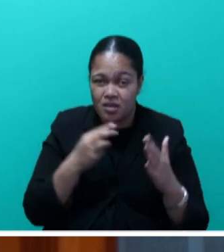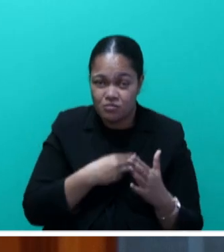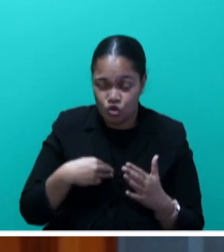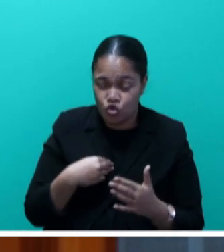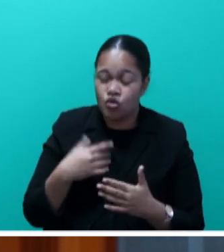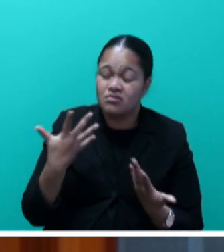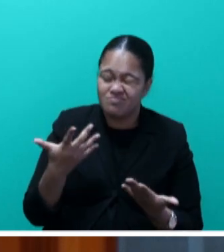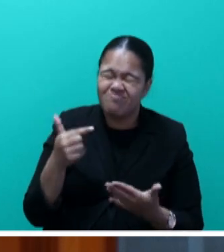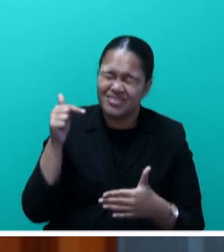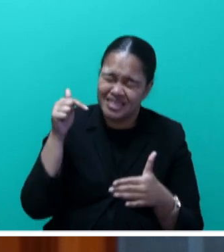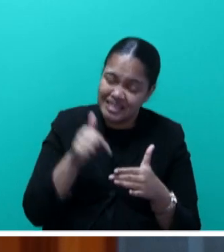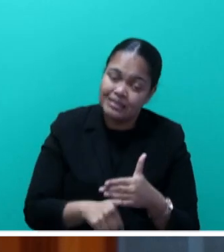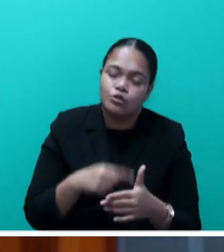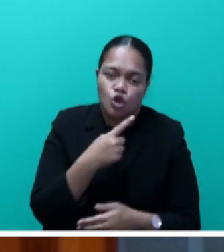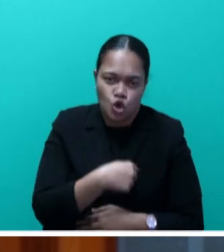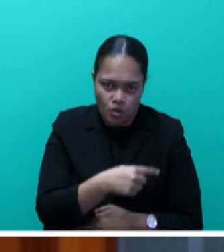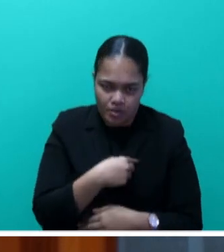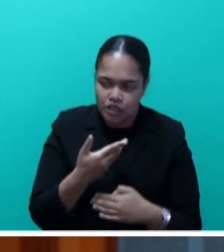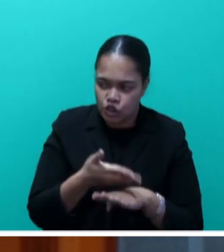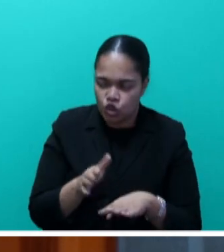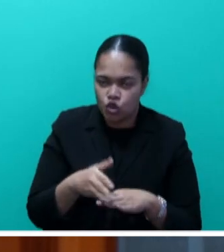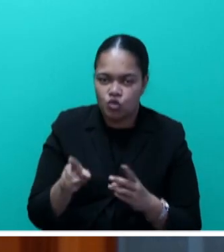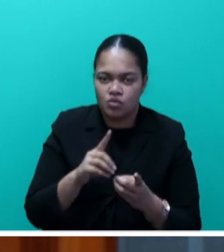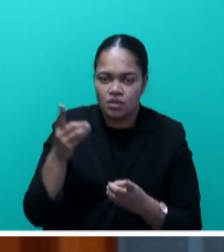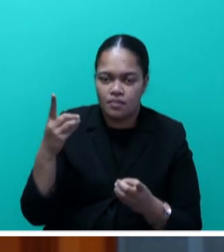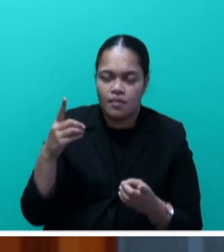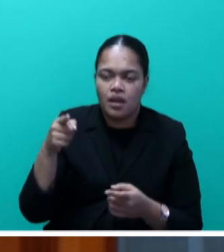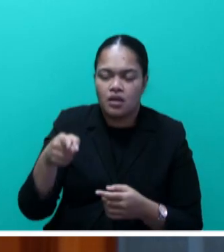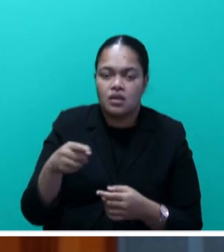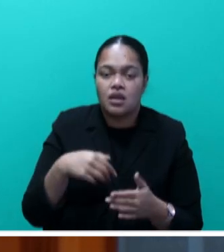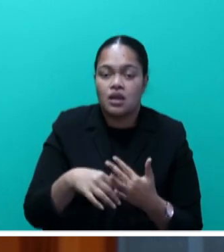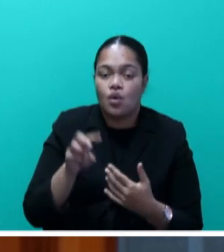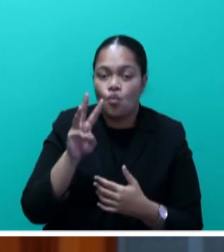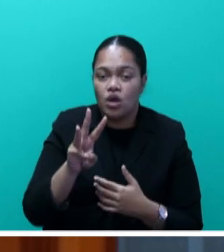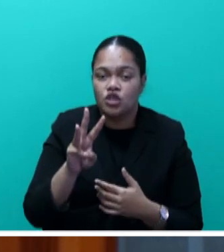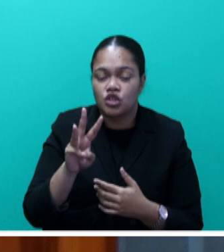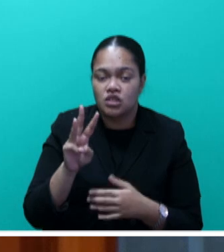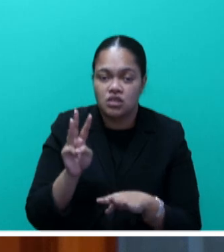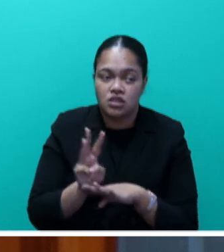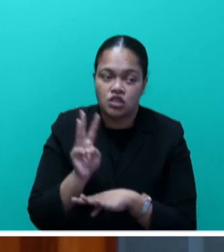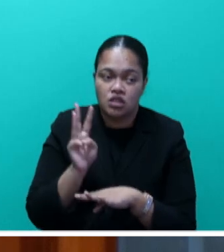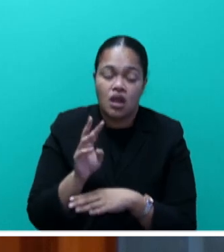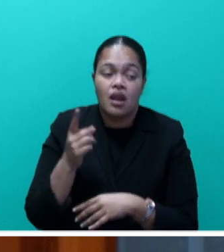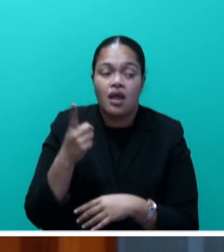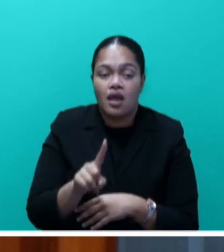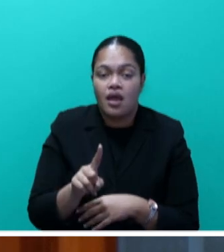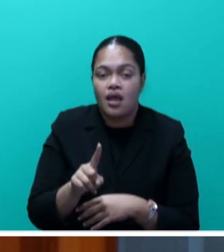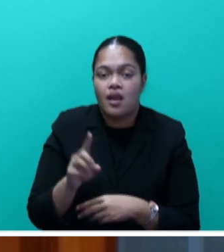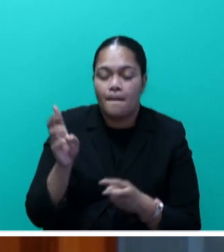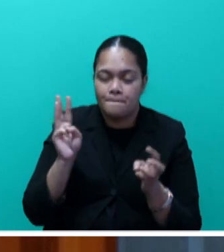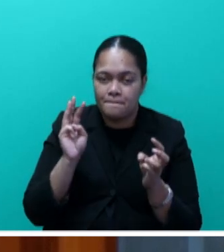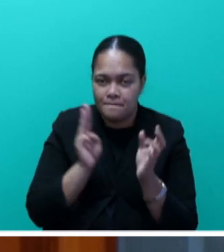deeply committed to its new diplomatic representation in Washington, D.C., in Malaysia, and Papua New